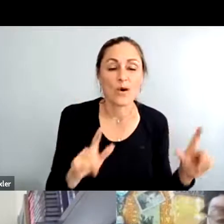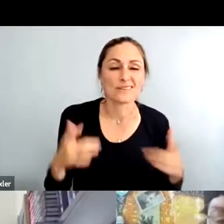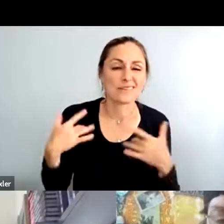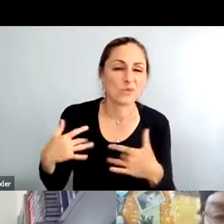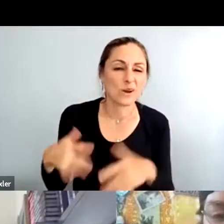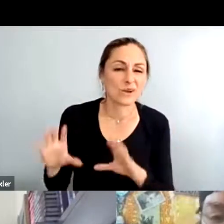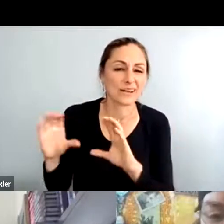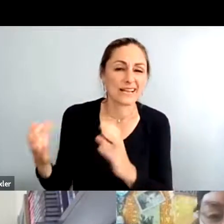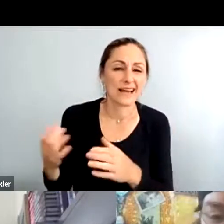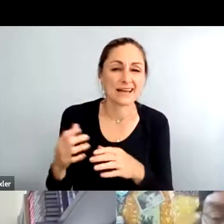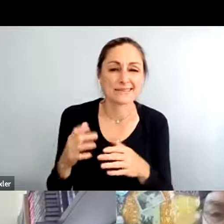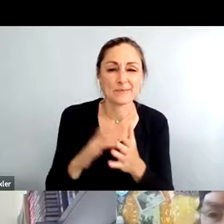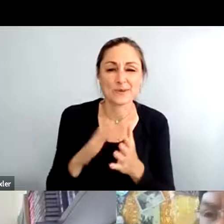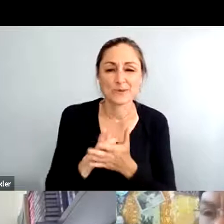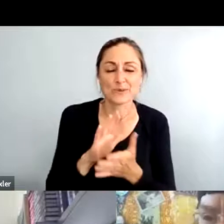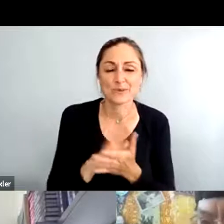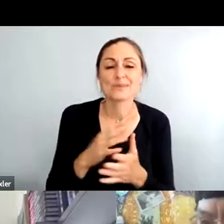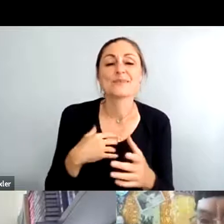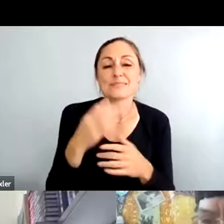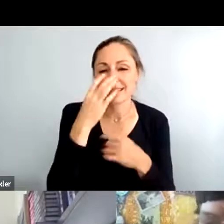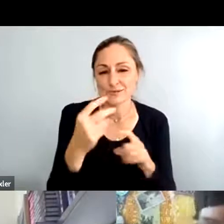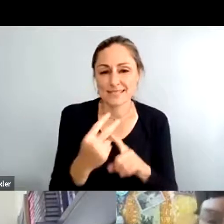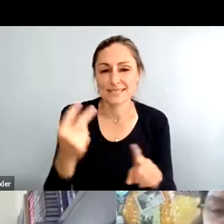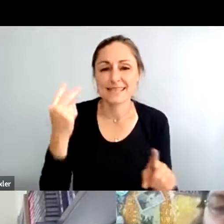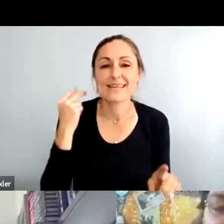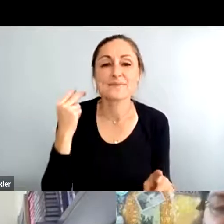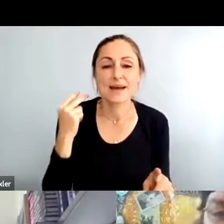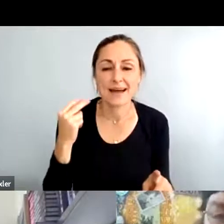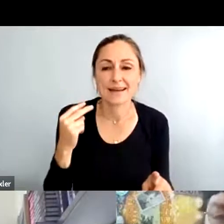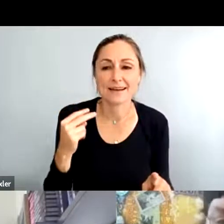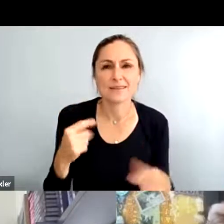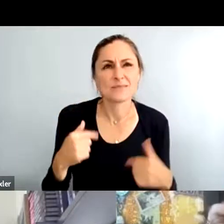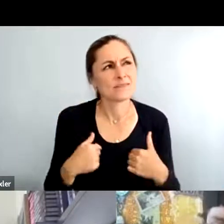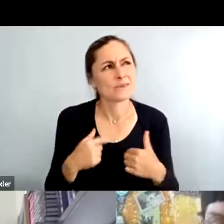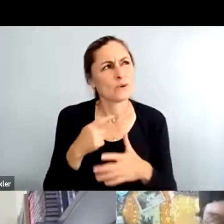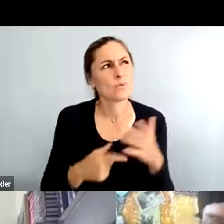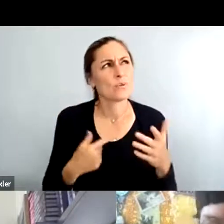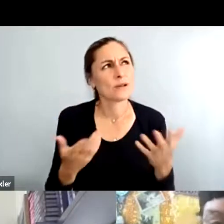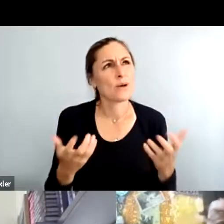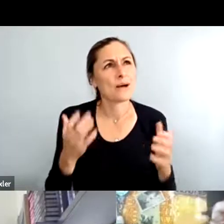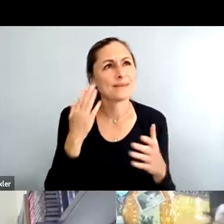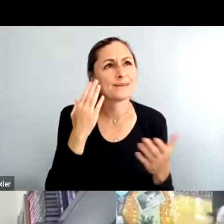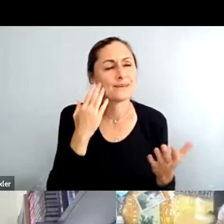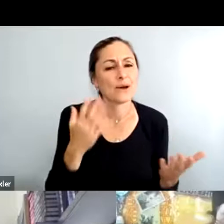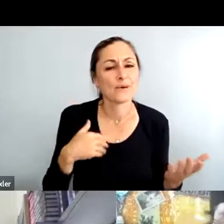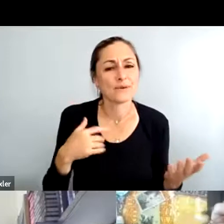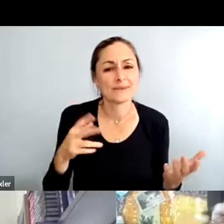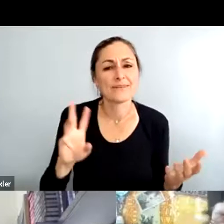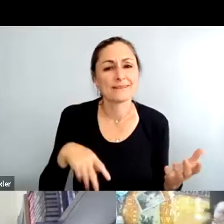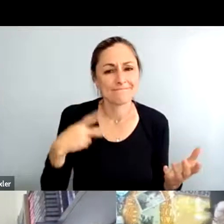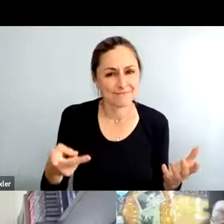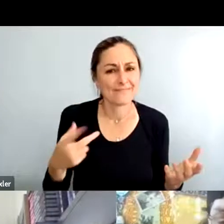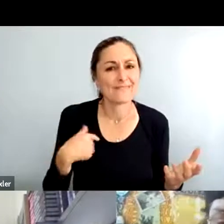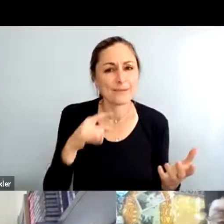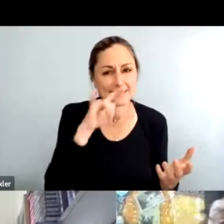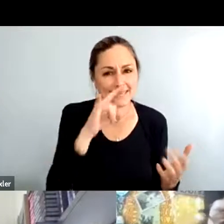it was interesting to think back into what I would want to know as a kid that I